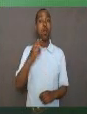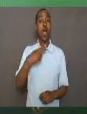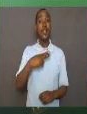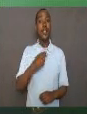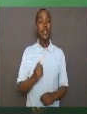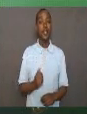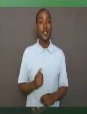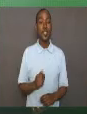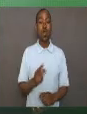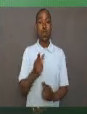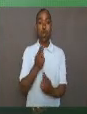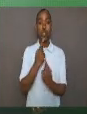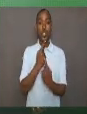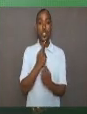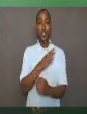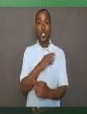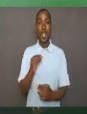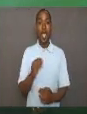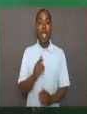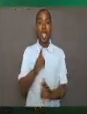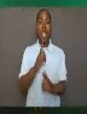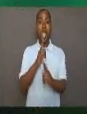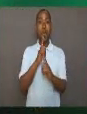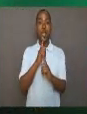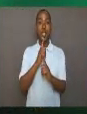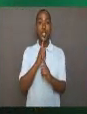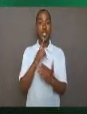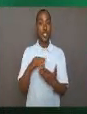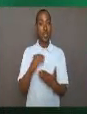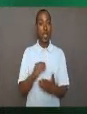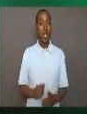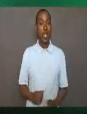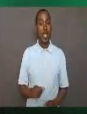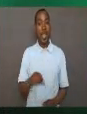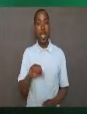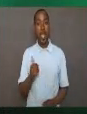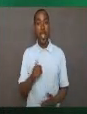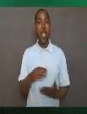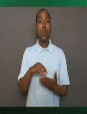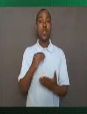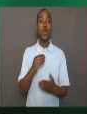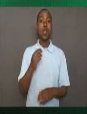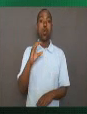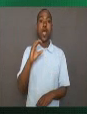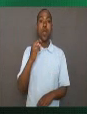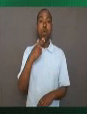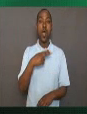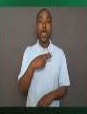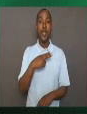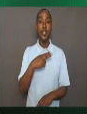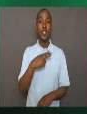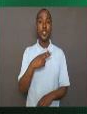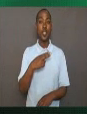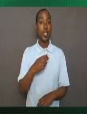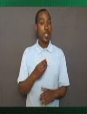carbohydrates, proteins, and lipids. We learned that carbohydrates are